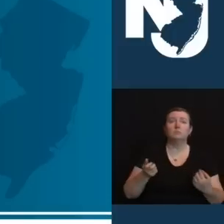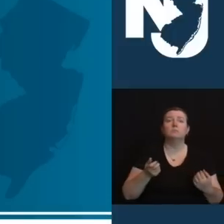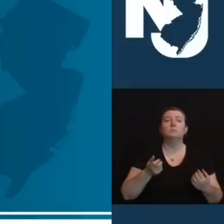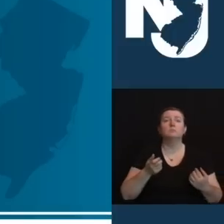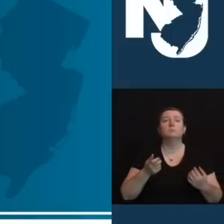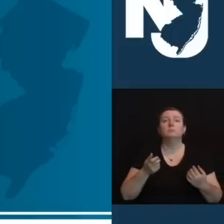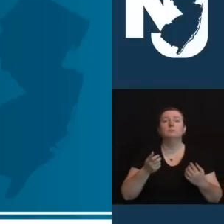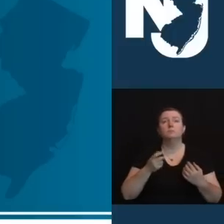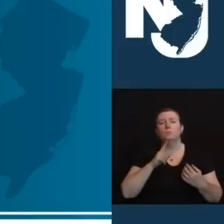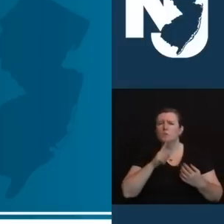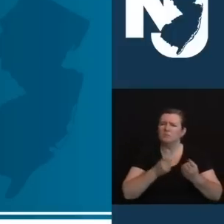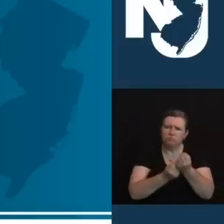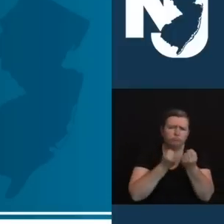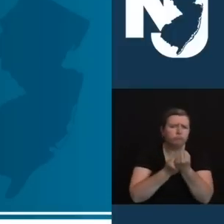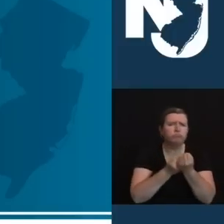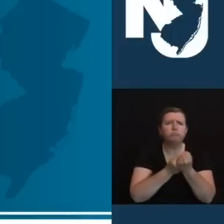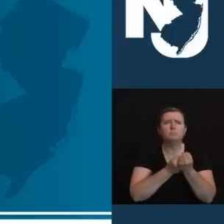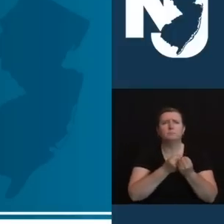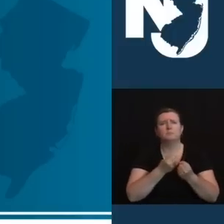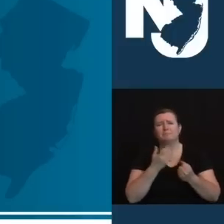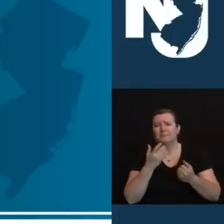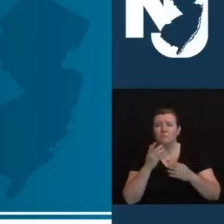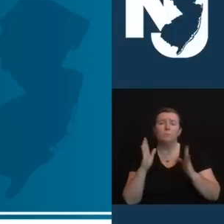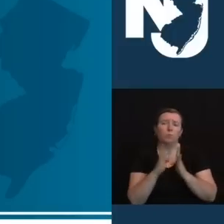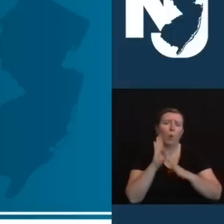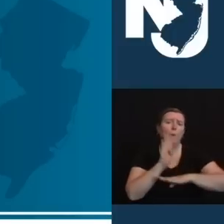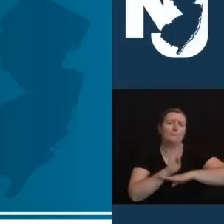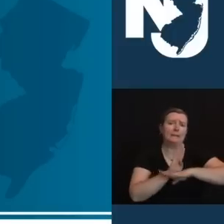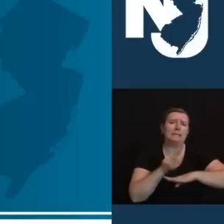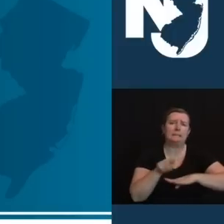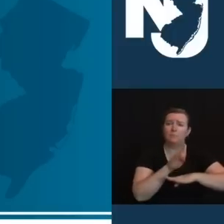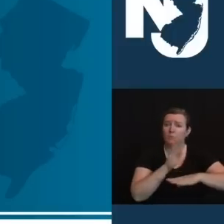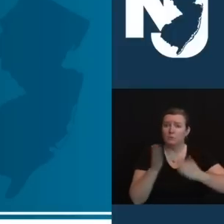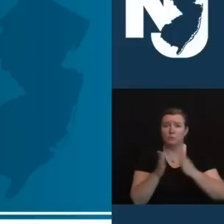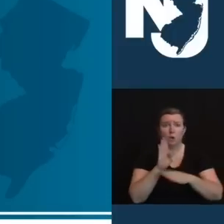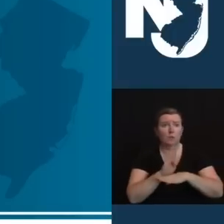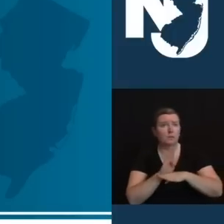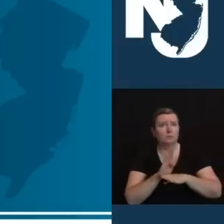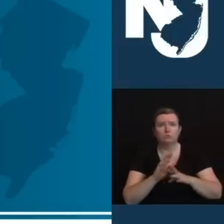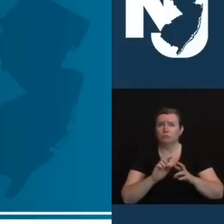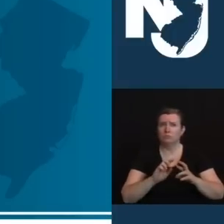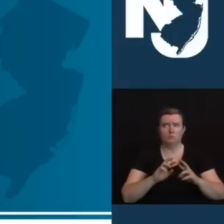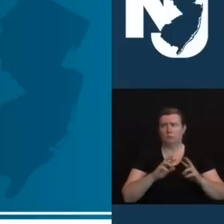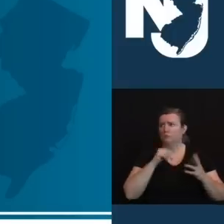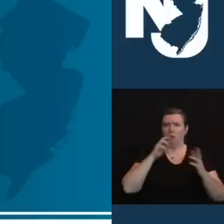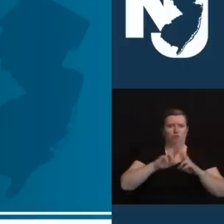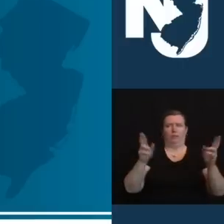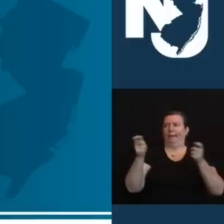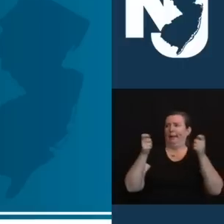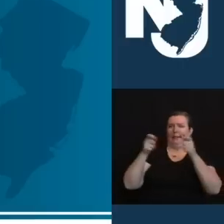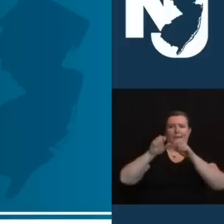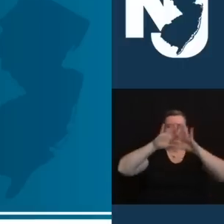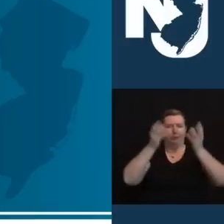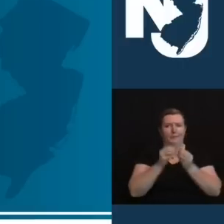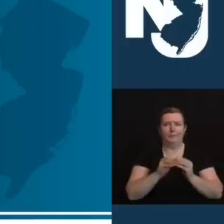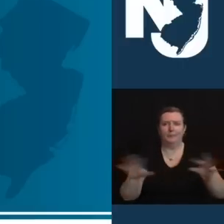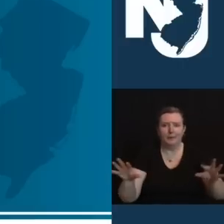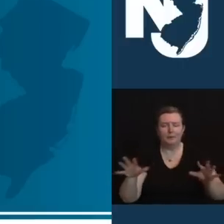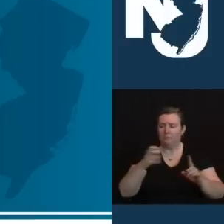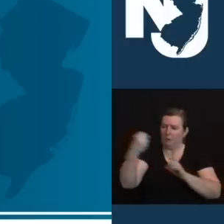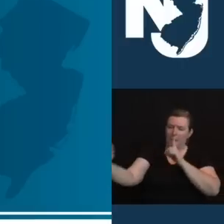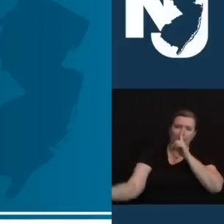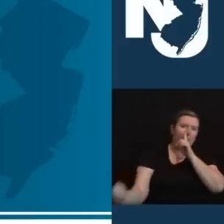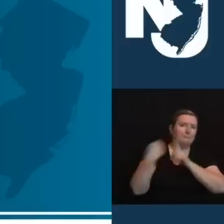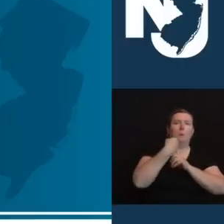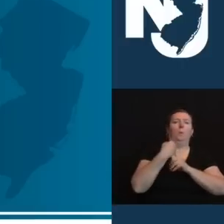leaning into supporting our smallest businesses that were the least prepared and the least well capitalized heading into this crisis, and we've been working around